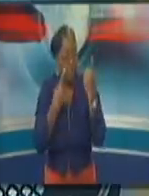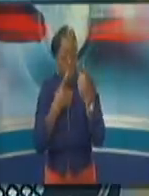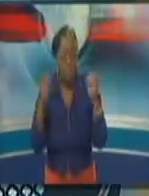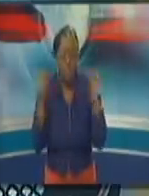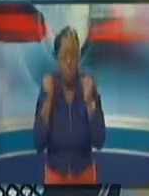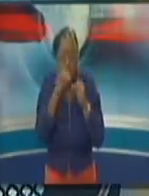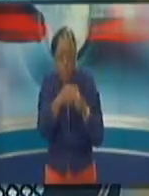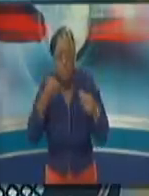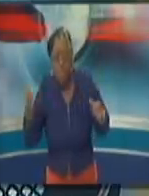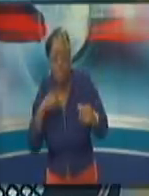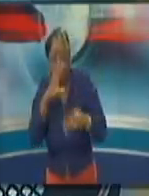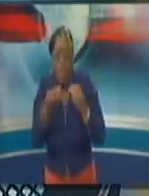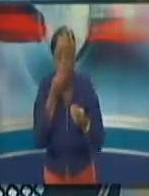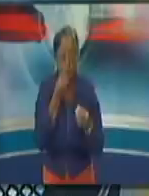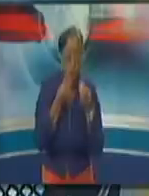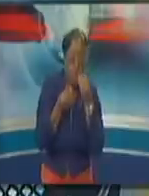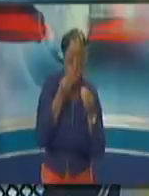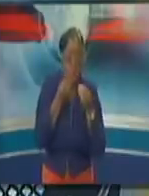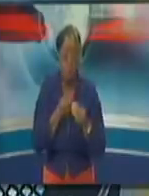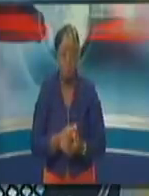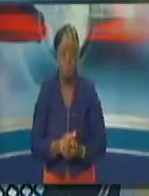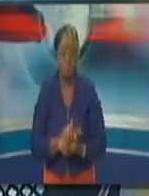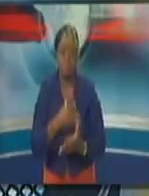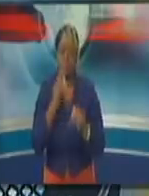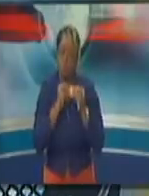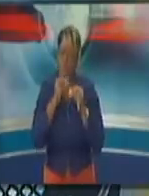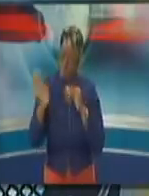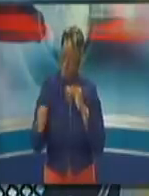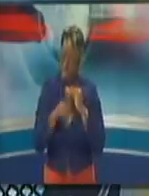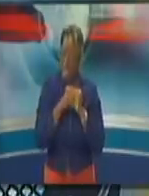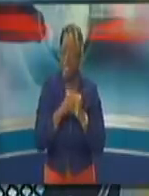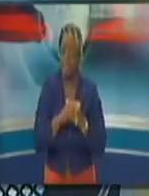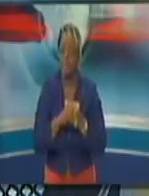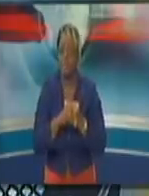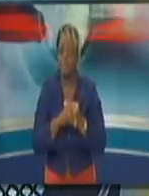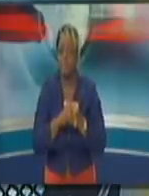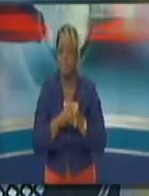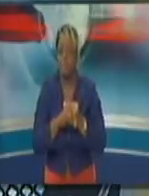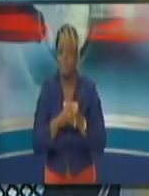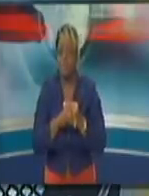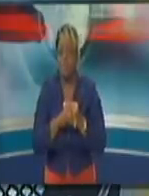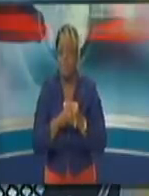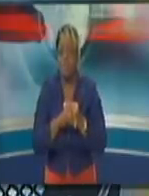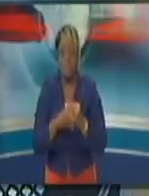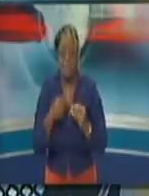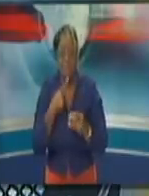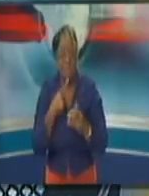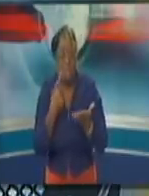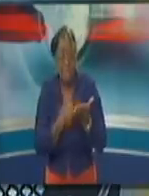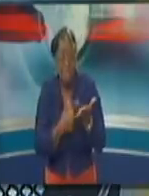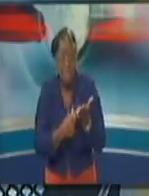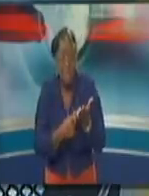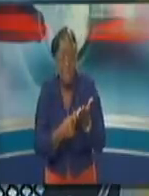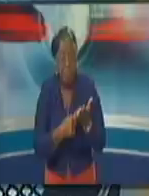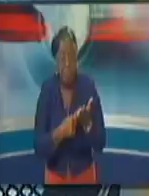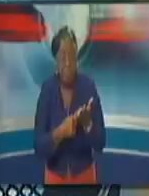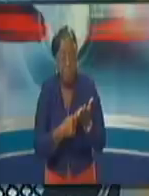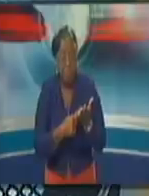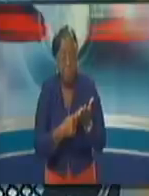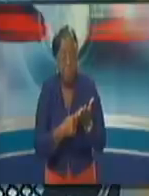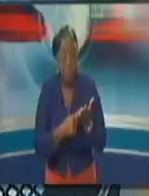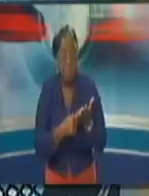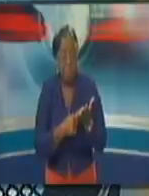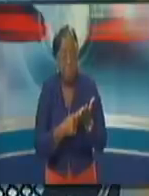refrigerator. The one thing I would like to add to that, though, is that sometimes, as I said before, appetite changes can